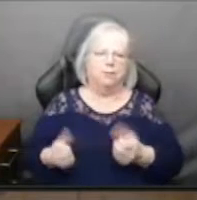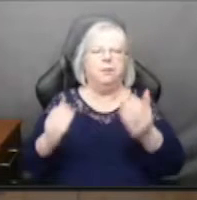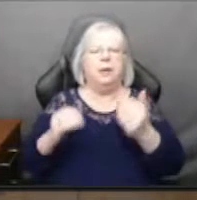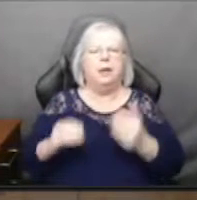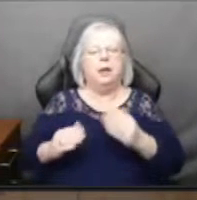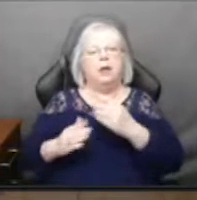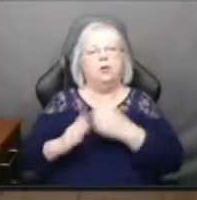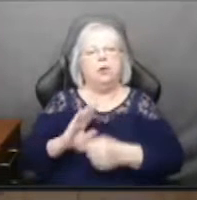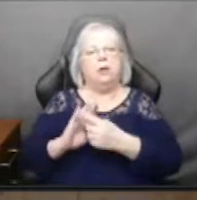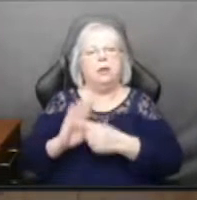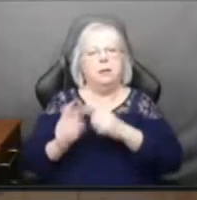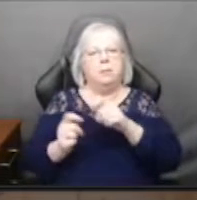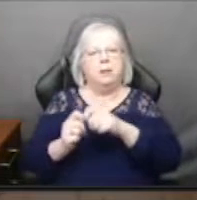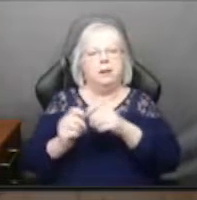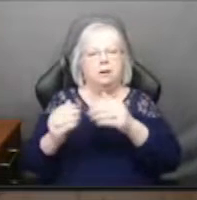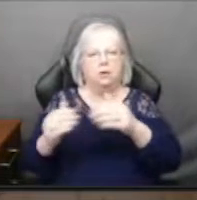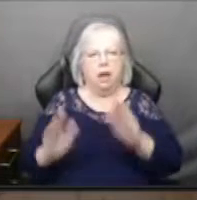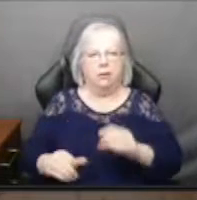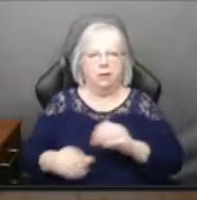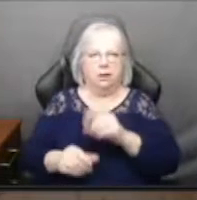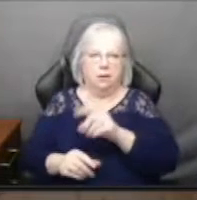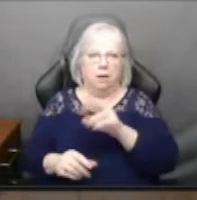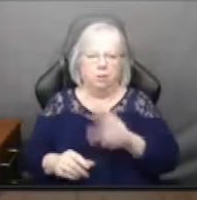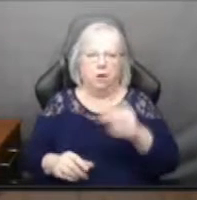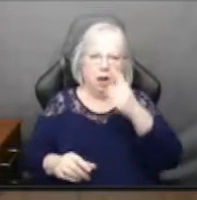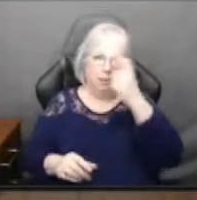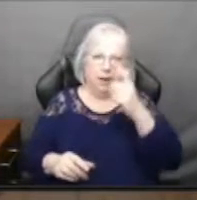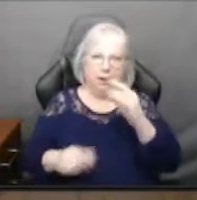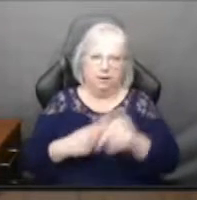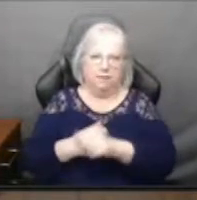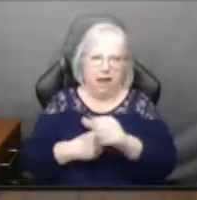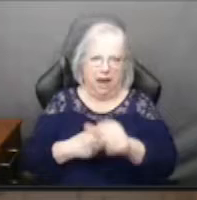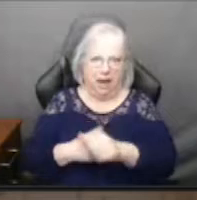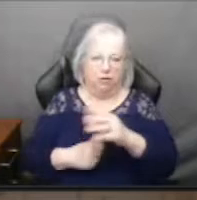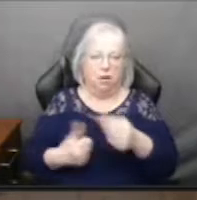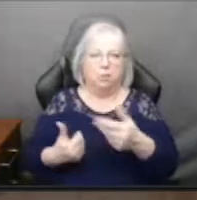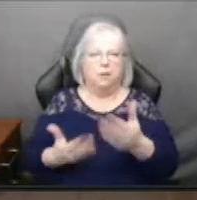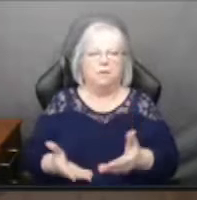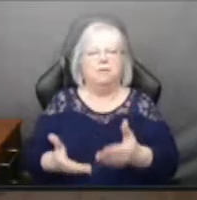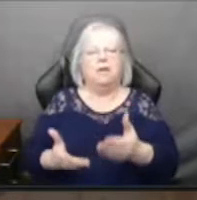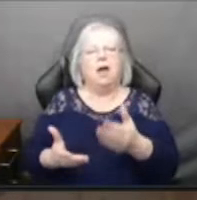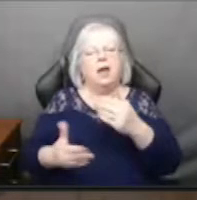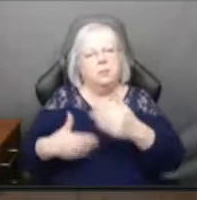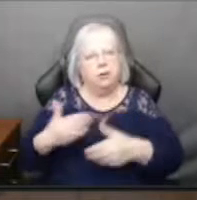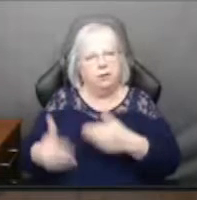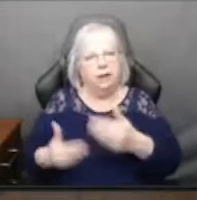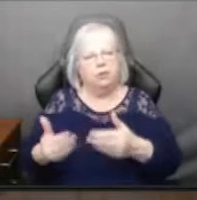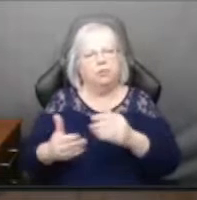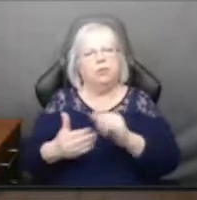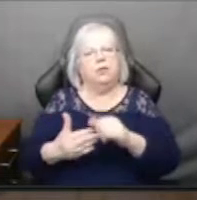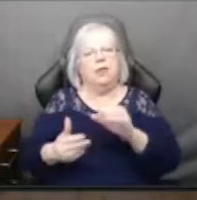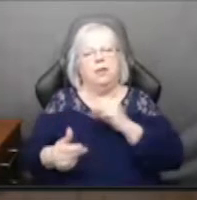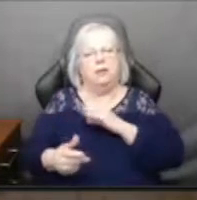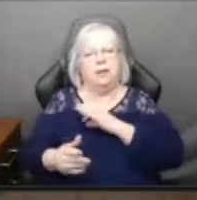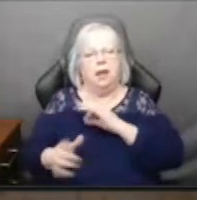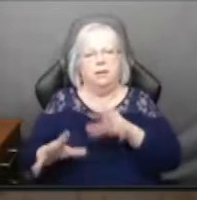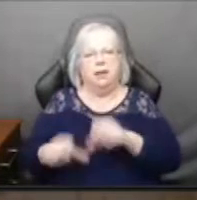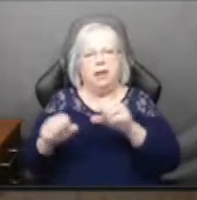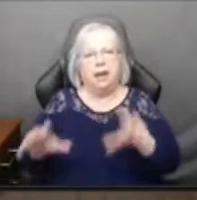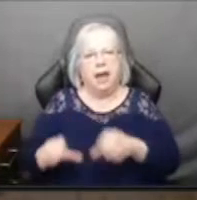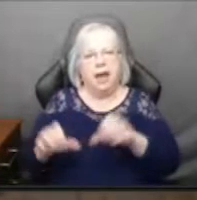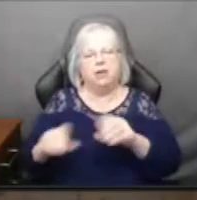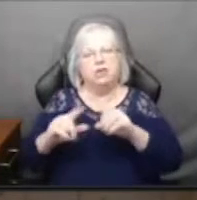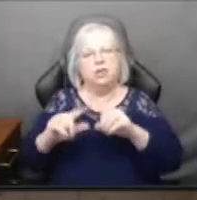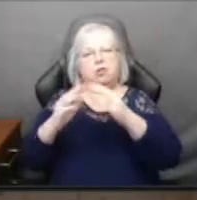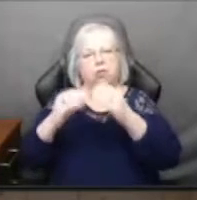certain structures in the city of Little Rock, Arkansas with structural fire and health hazards, to provide for summary abatement procedures, to direct city staff to take such action as